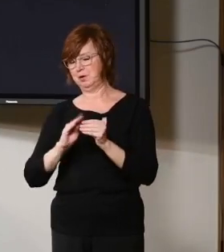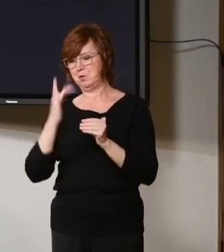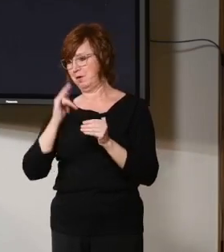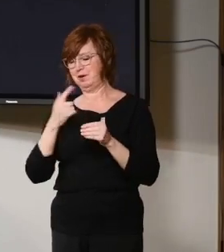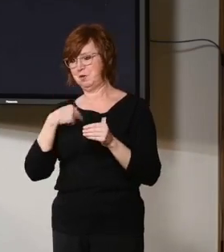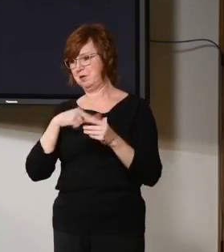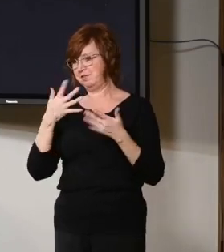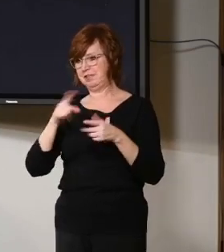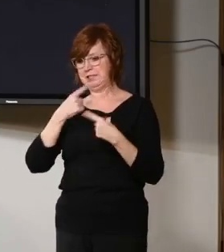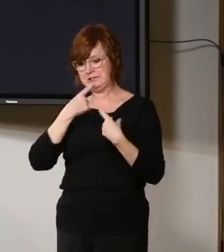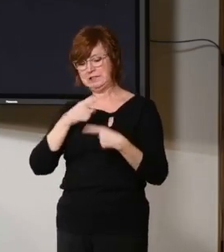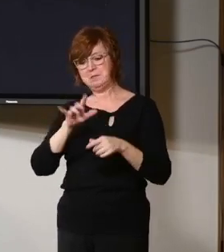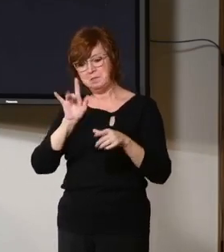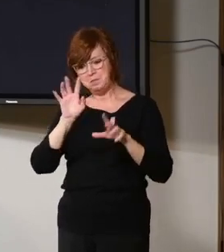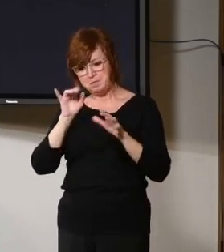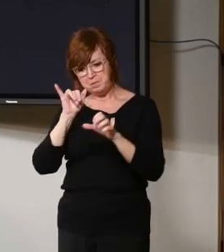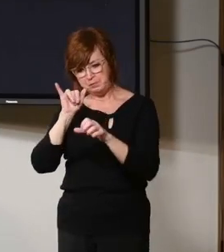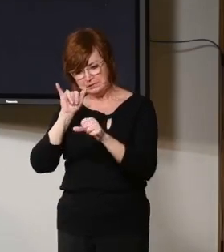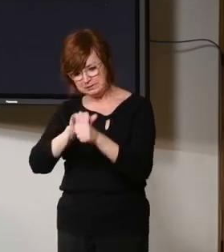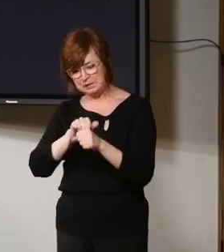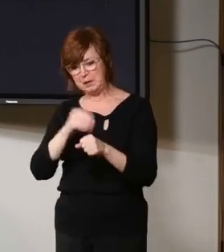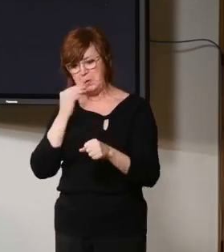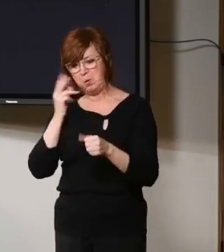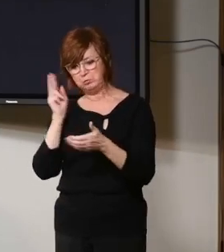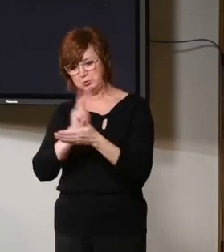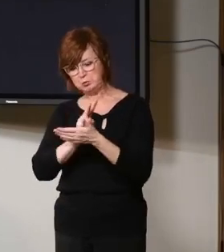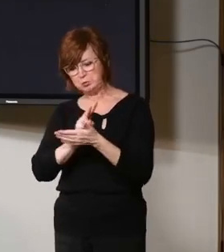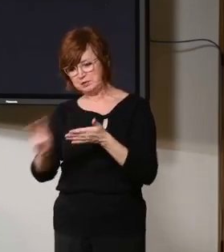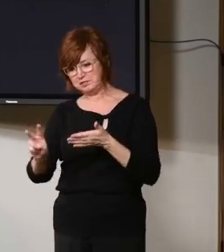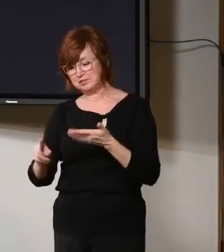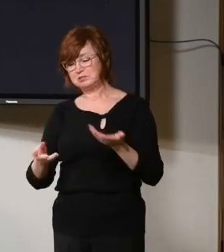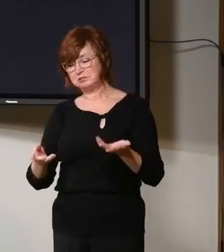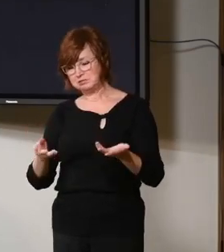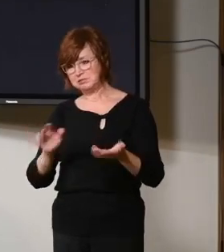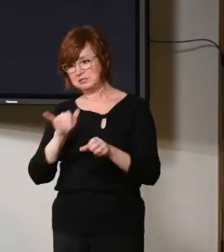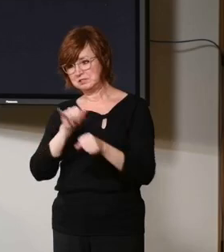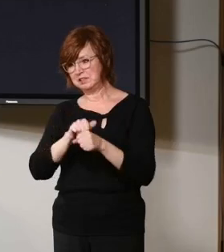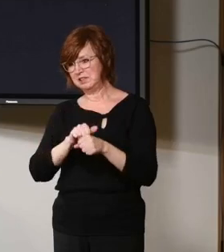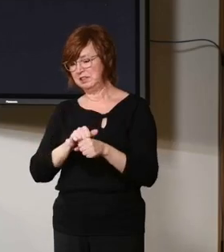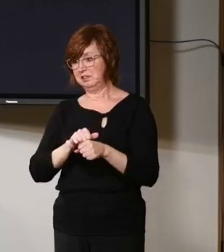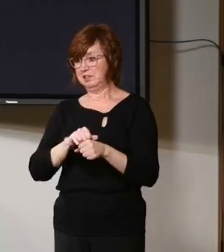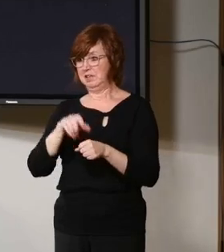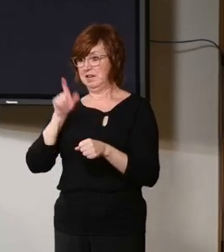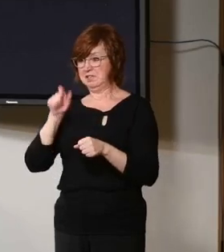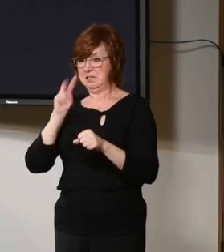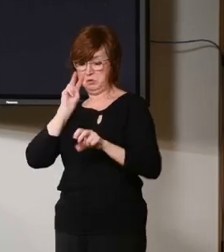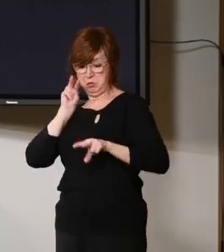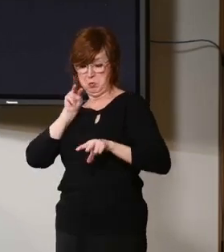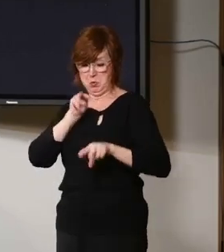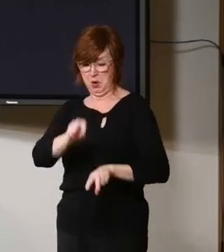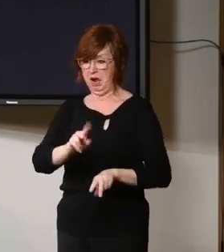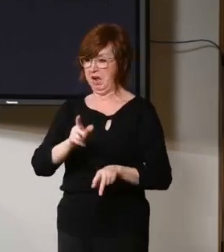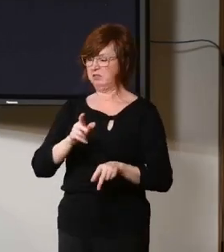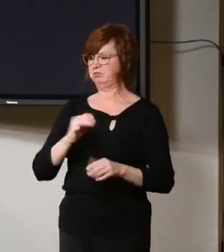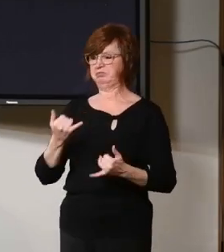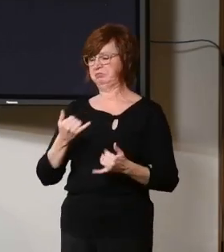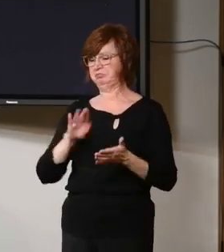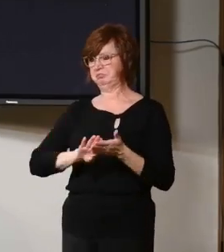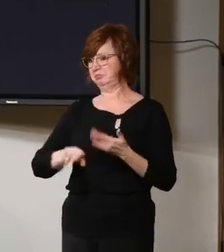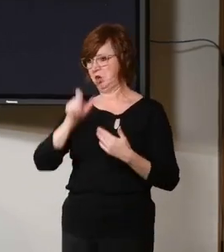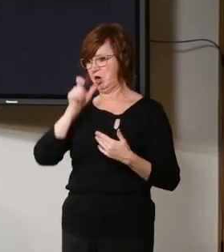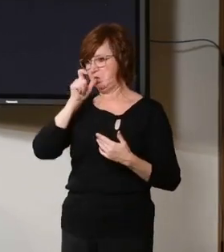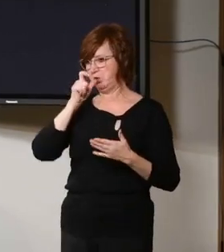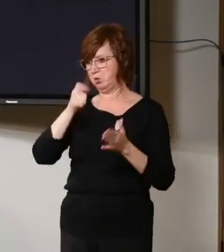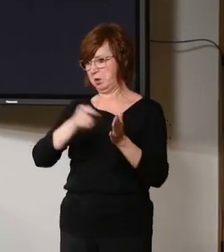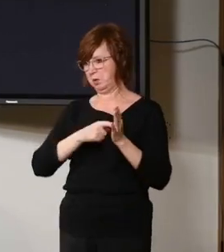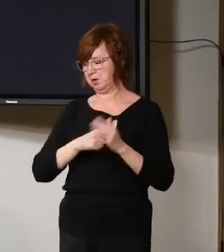are positive. So the test positivity rate is very low, which is a good thing. So most people who were returning travelers who were seeking testing were